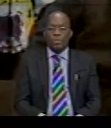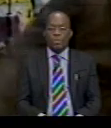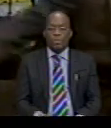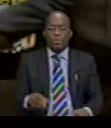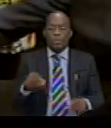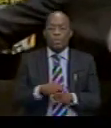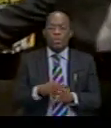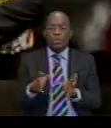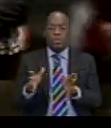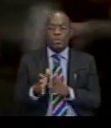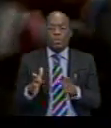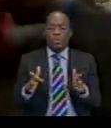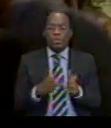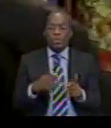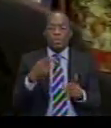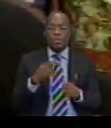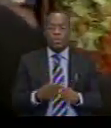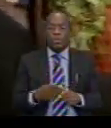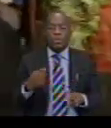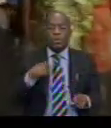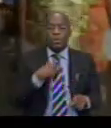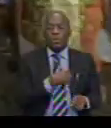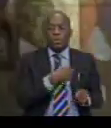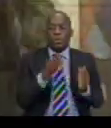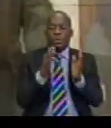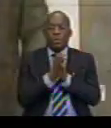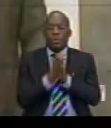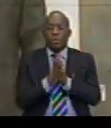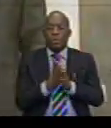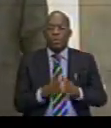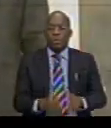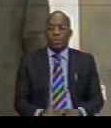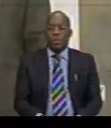In Jesus' name, he prayed.